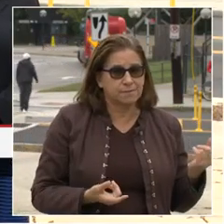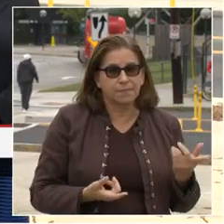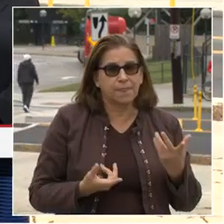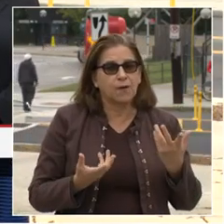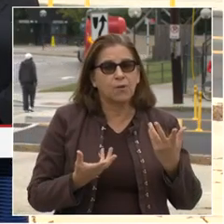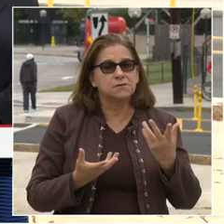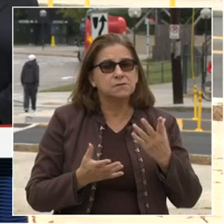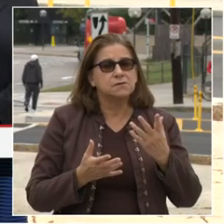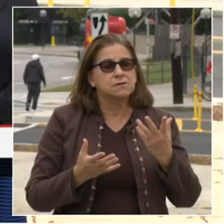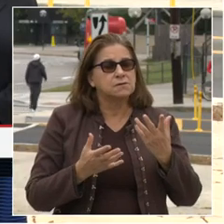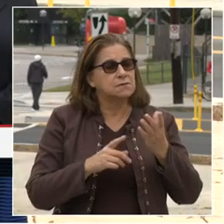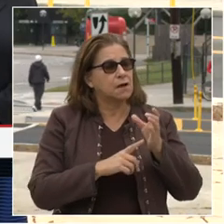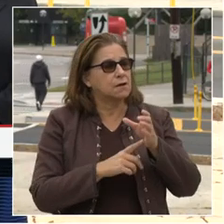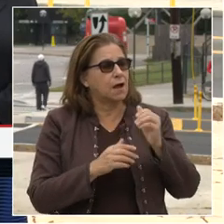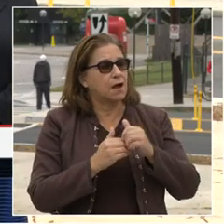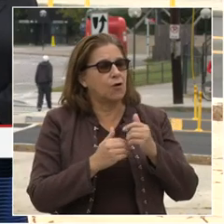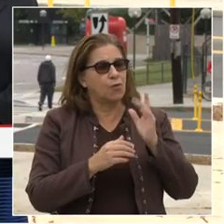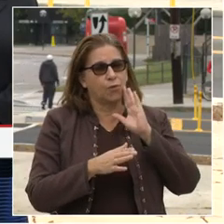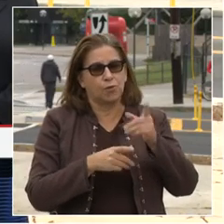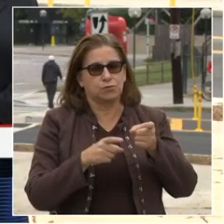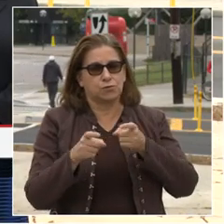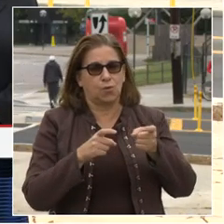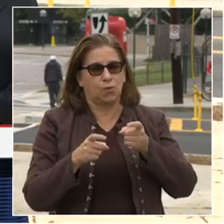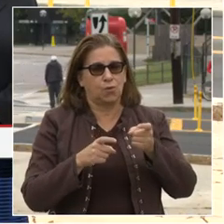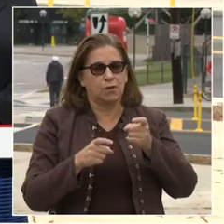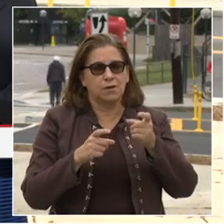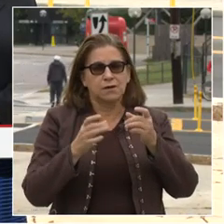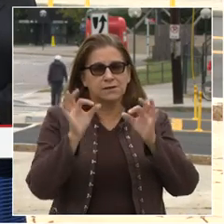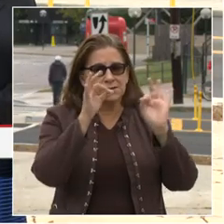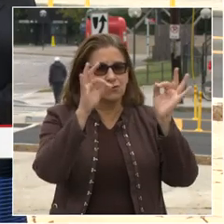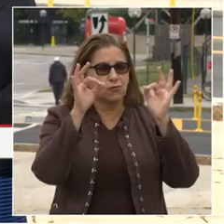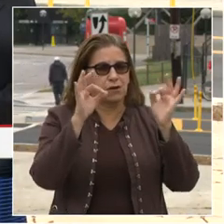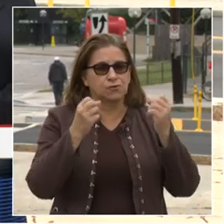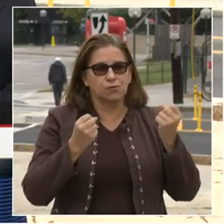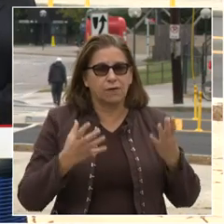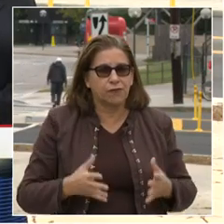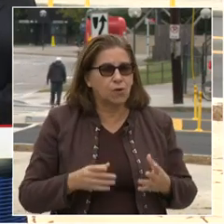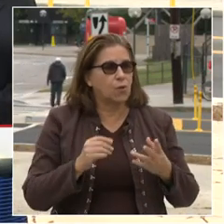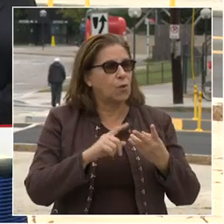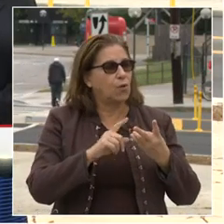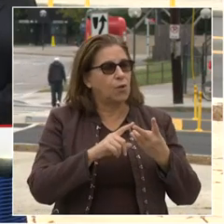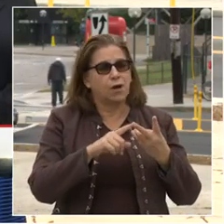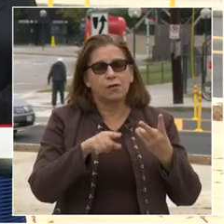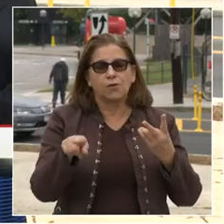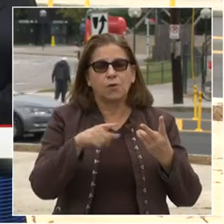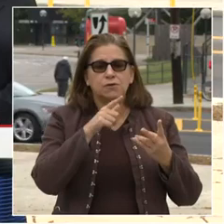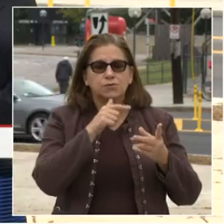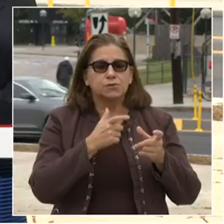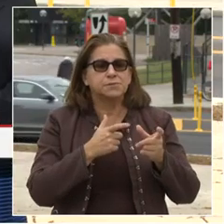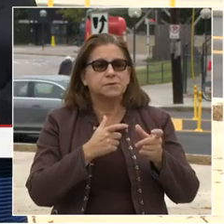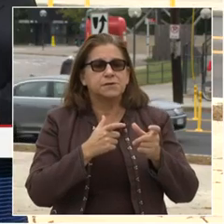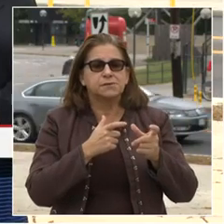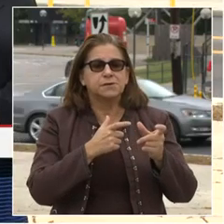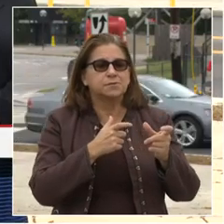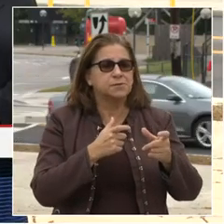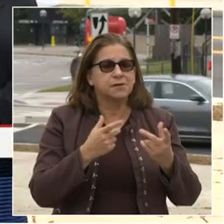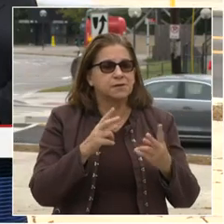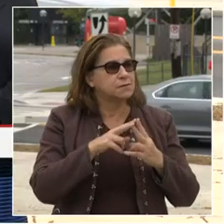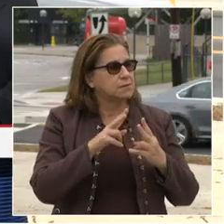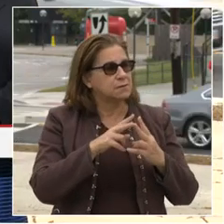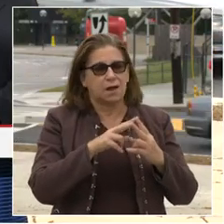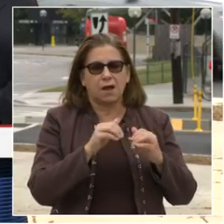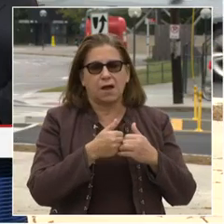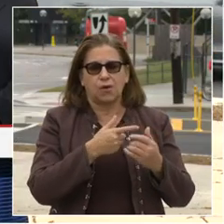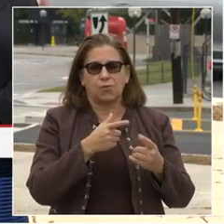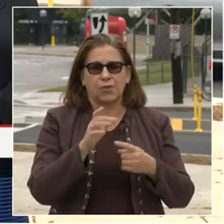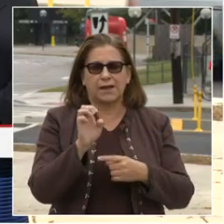enforcement for those offenses, for people speeding through neighborhoods, people who are doing distracted driving? You've mentioned it